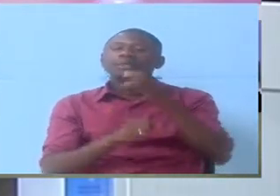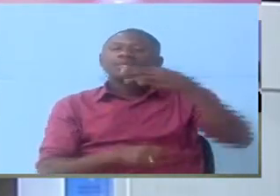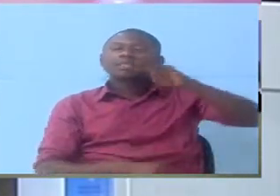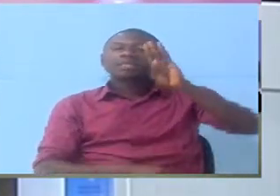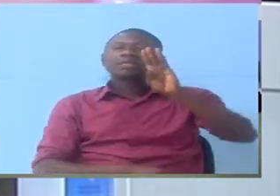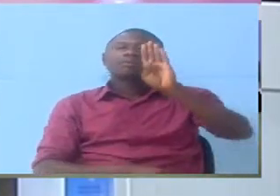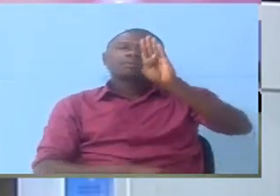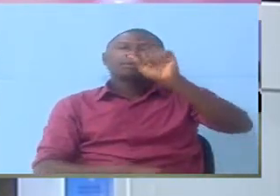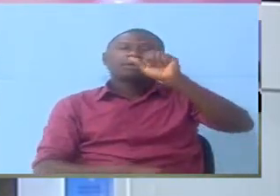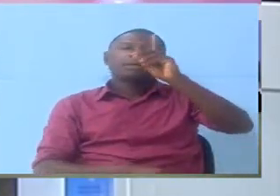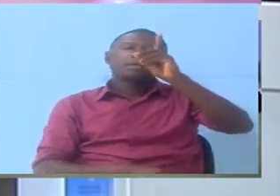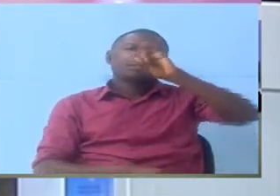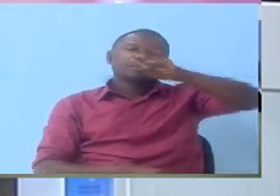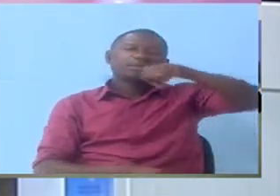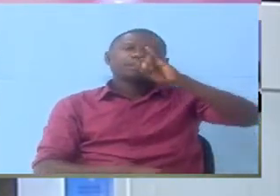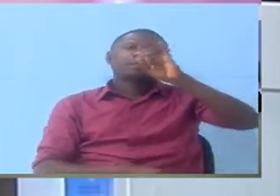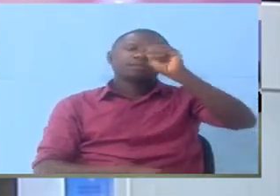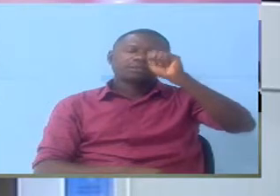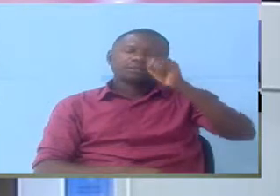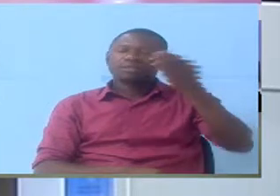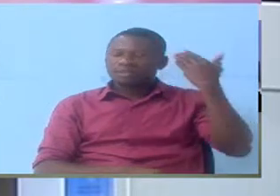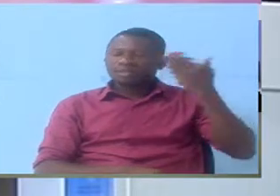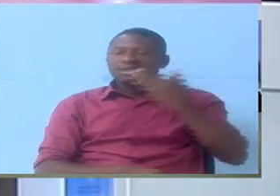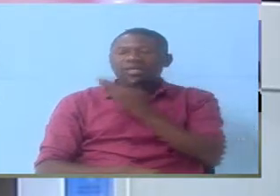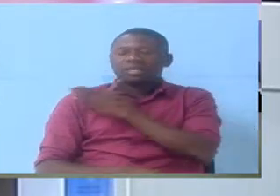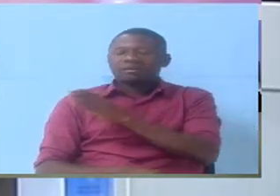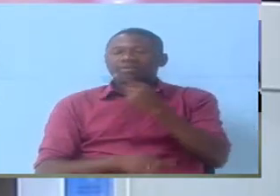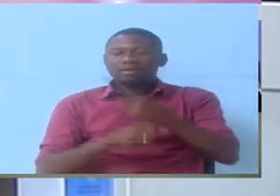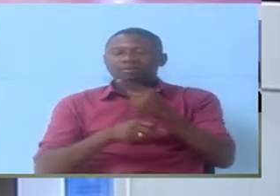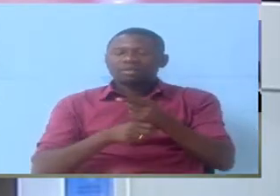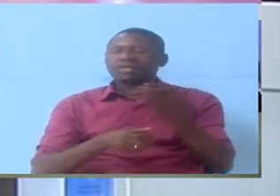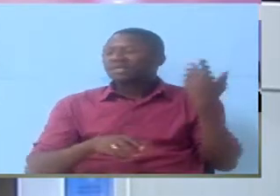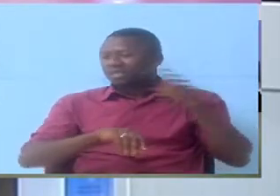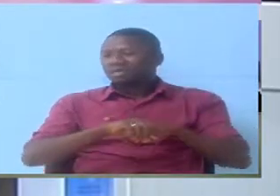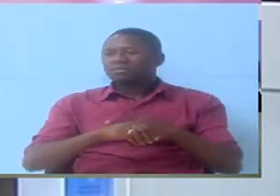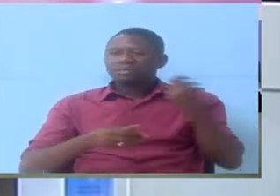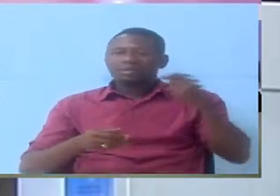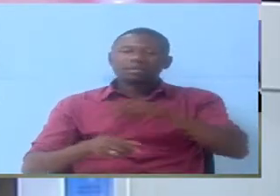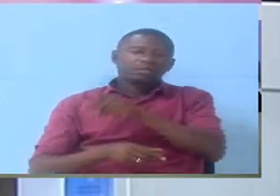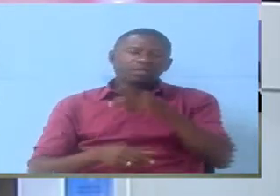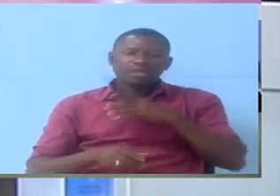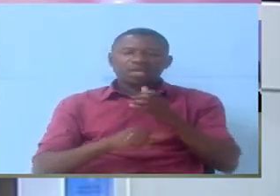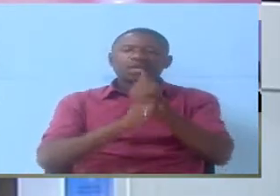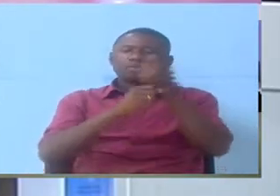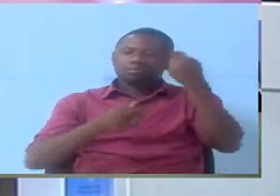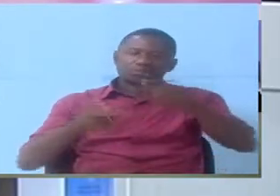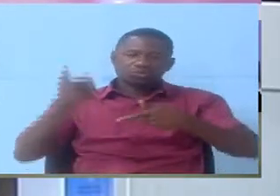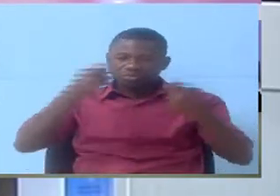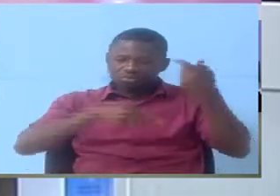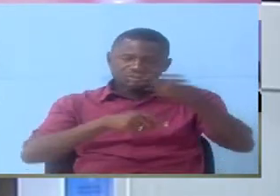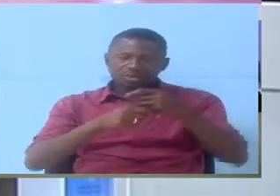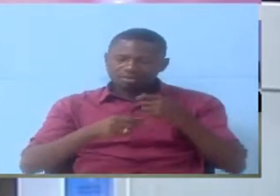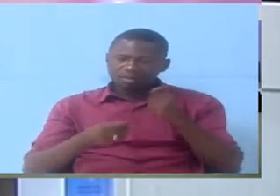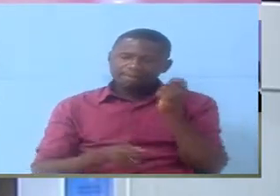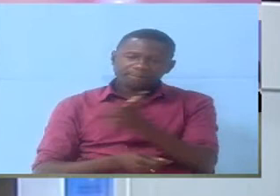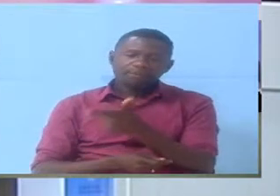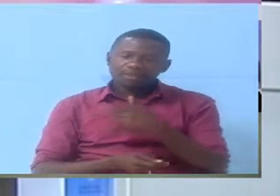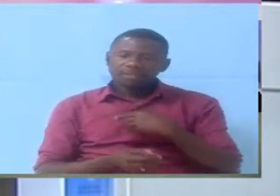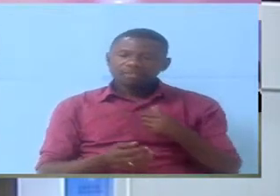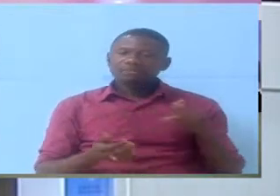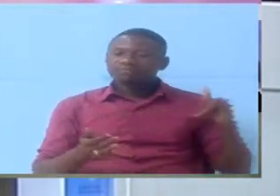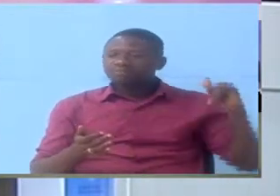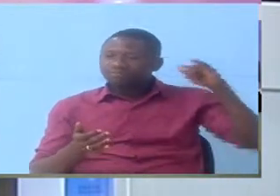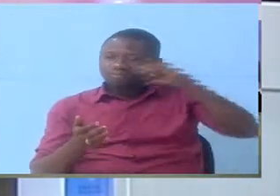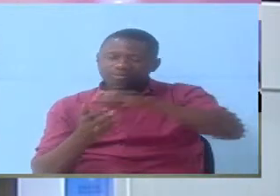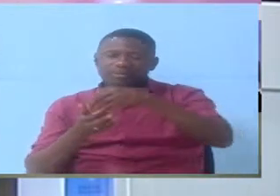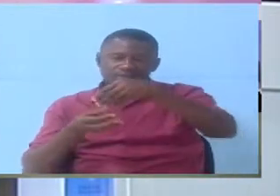at the time. That Wotumwa Abotale Fokapare Jambulele. They contributed. Yakodo Kafunyoma. Bought me a ticket. Ye ticket was Sanye. Then